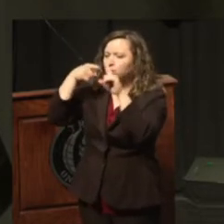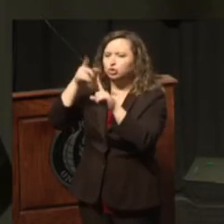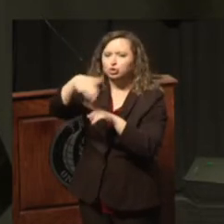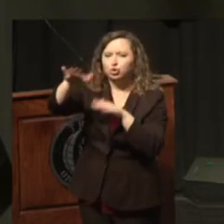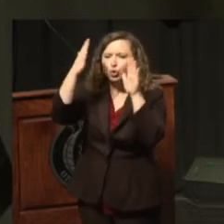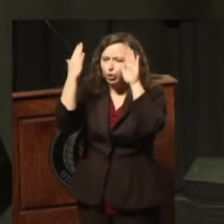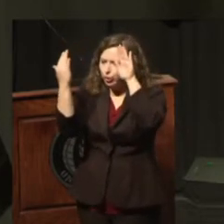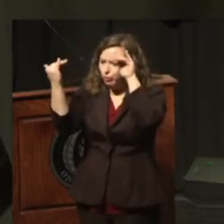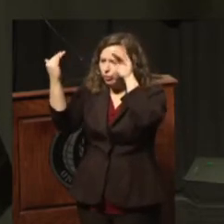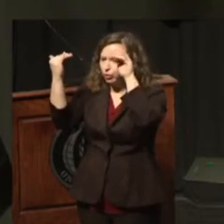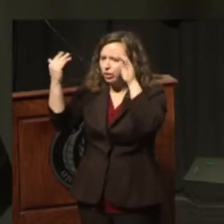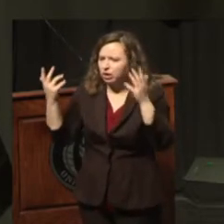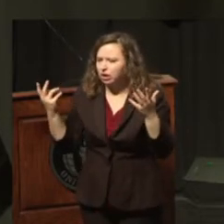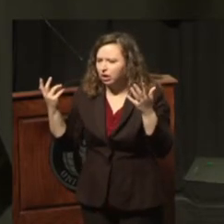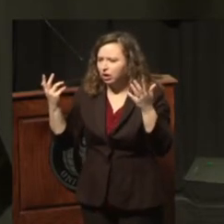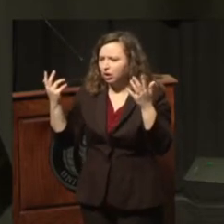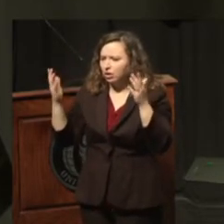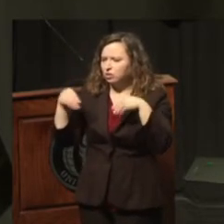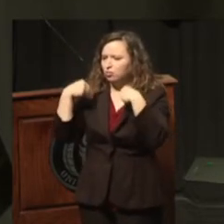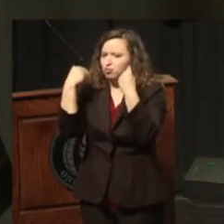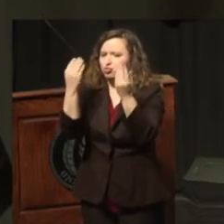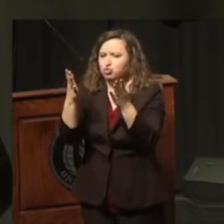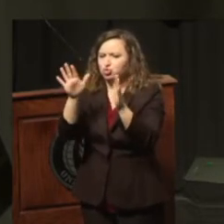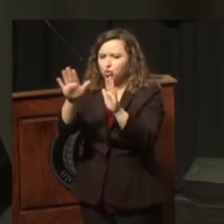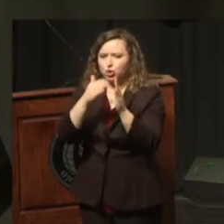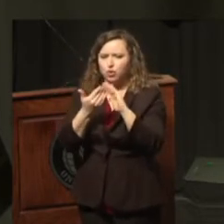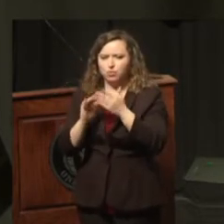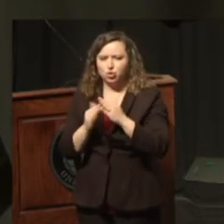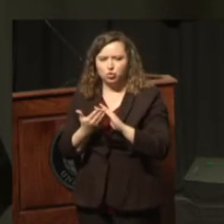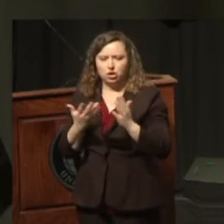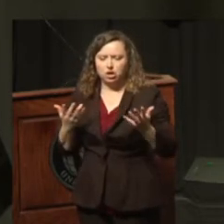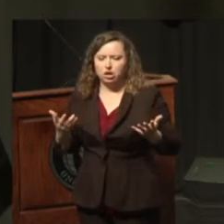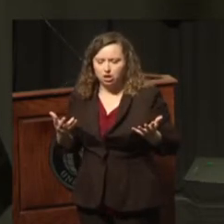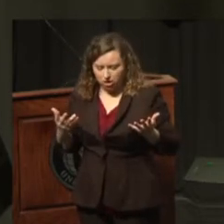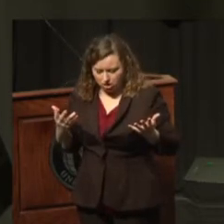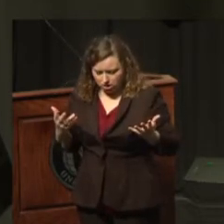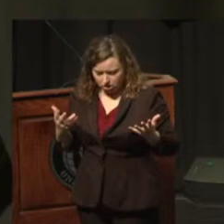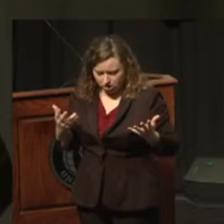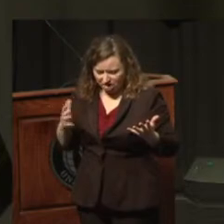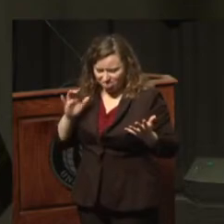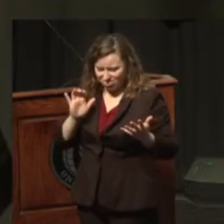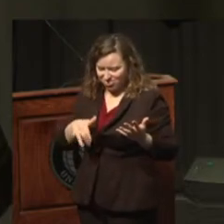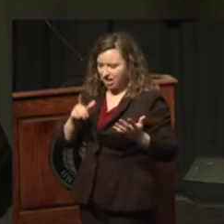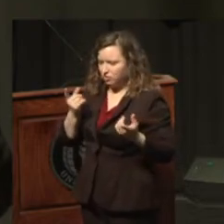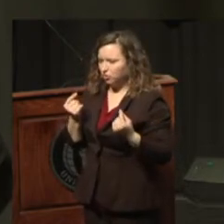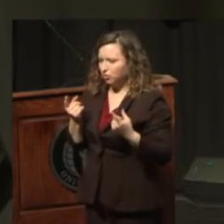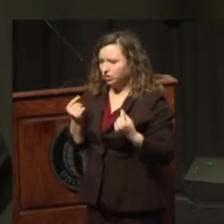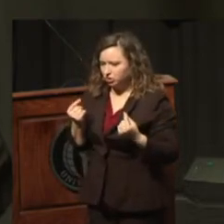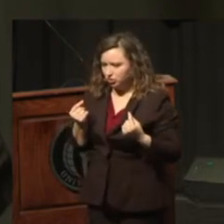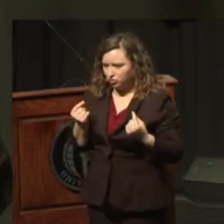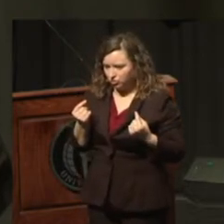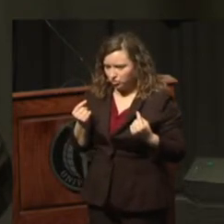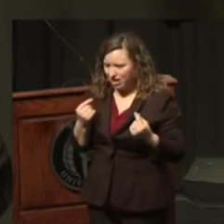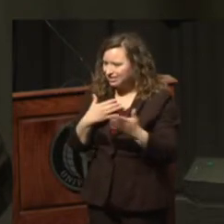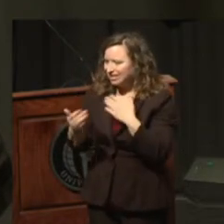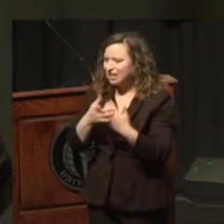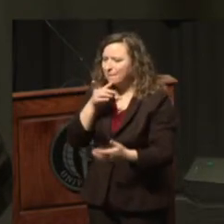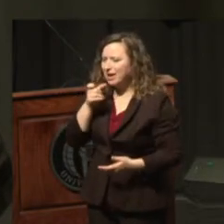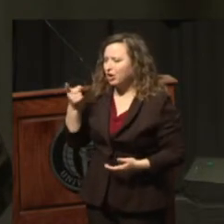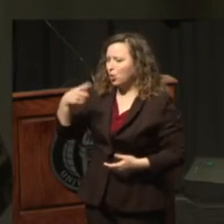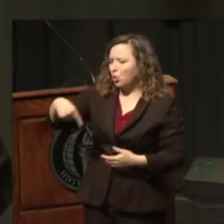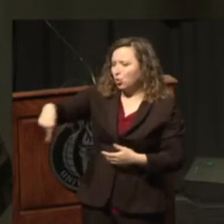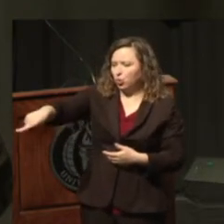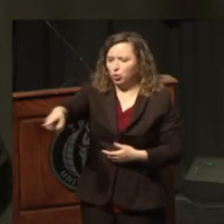of at that time, right? That's what we do. And again, it doesn't matter who you are or what